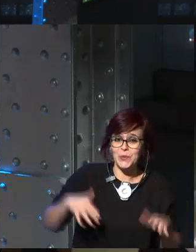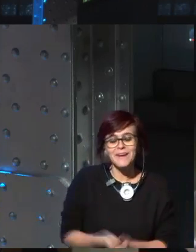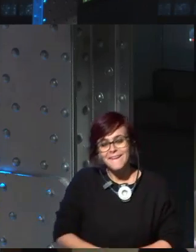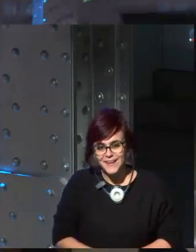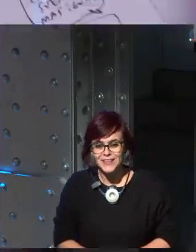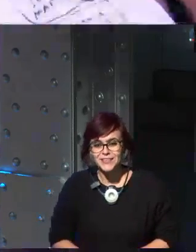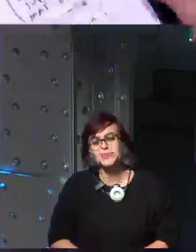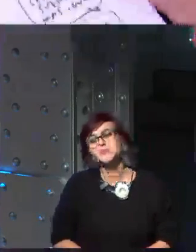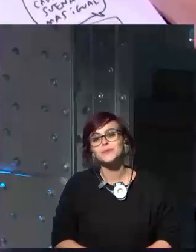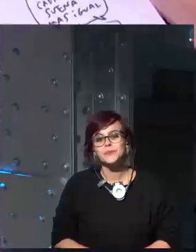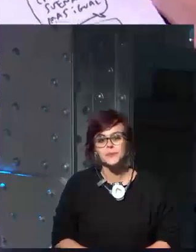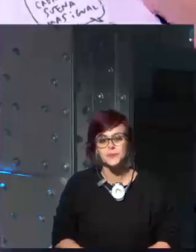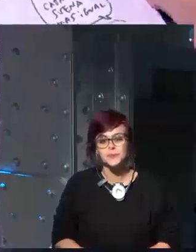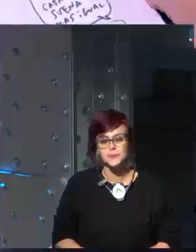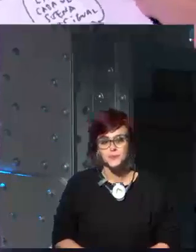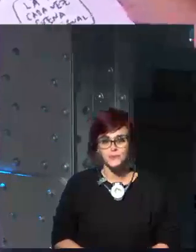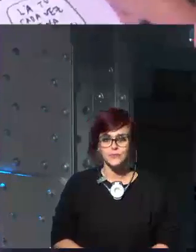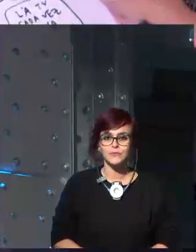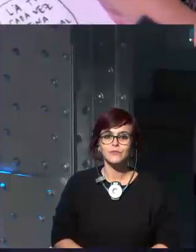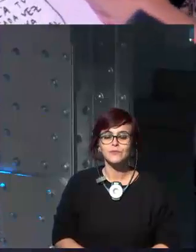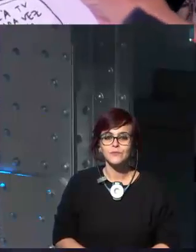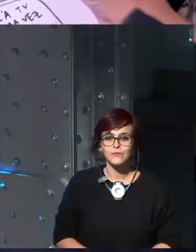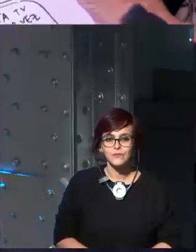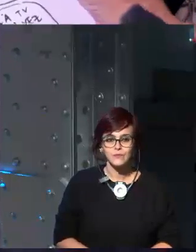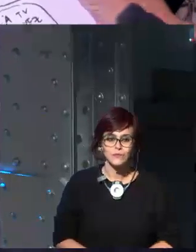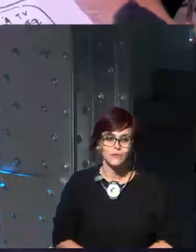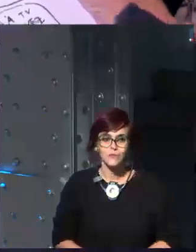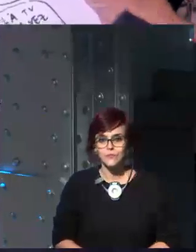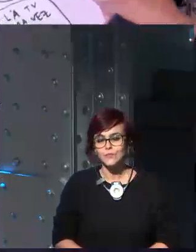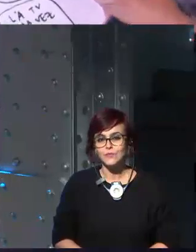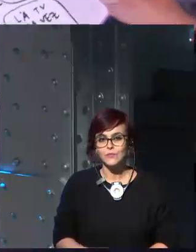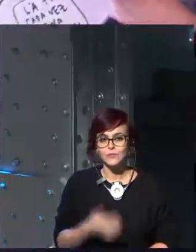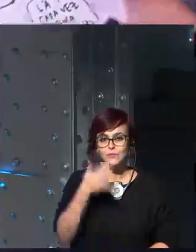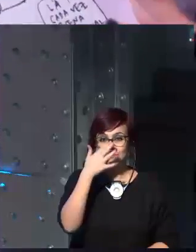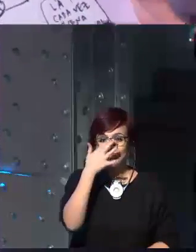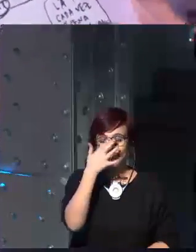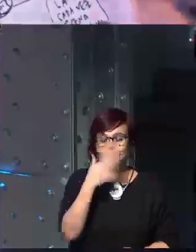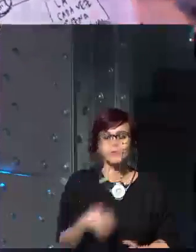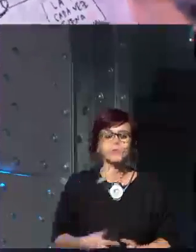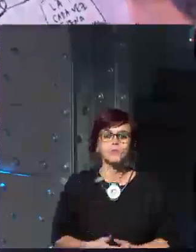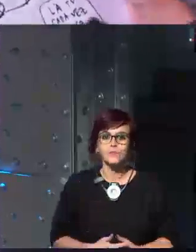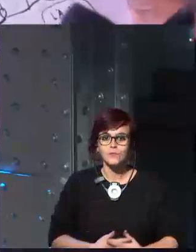drawing expert.